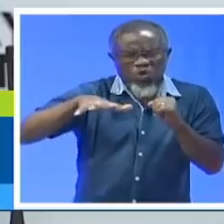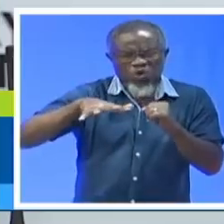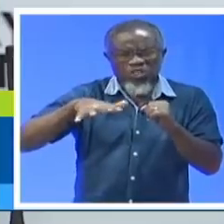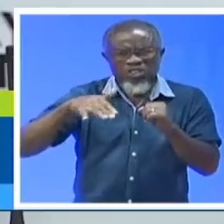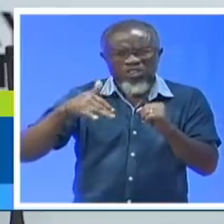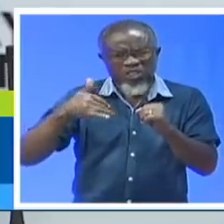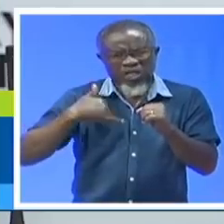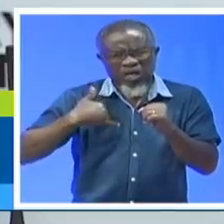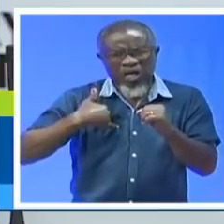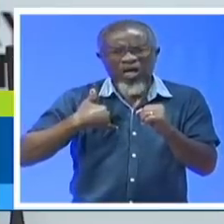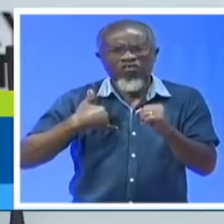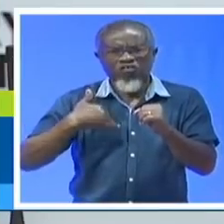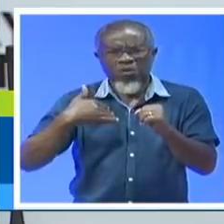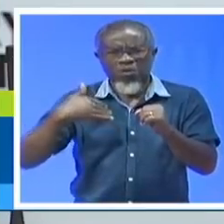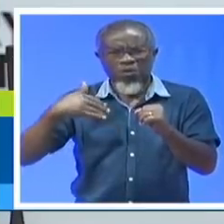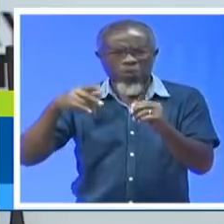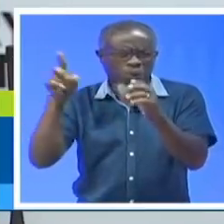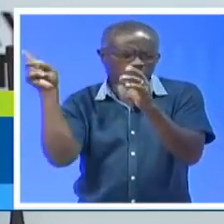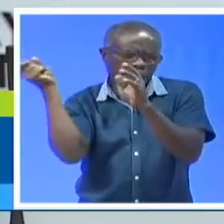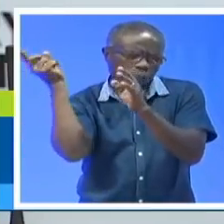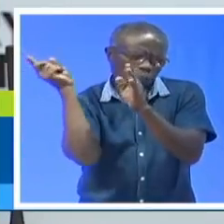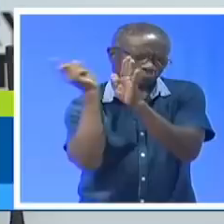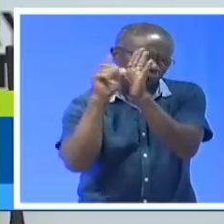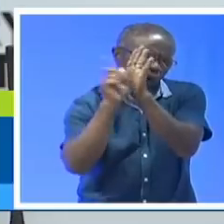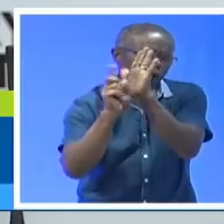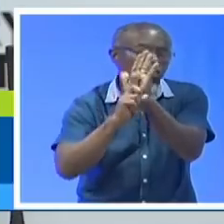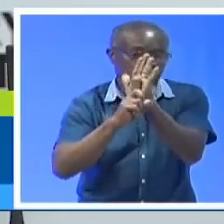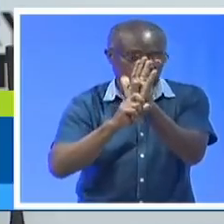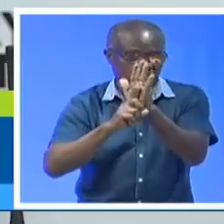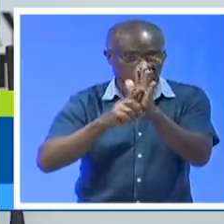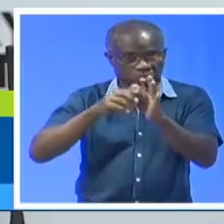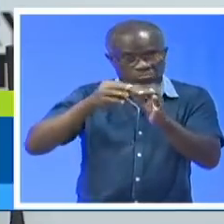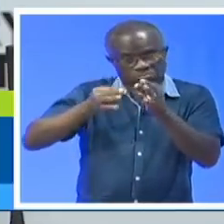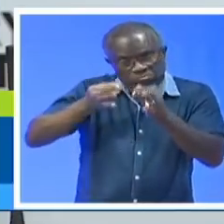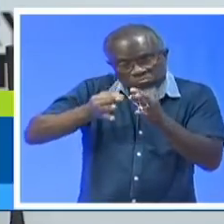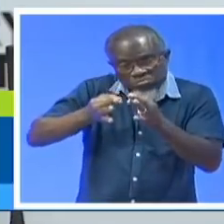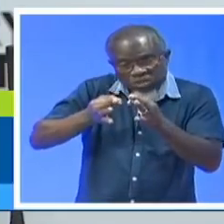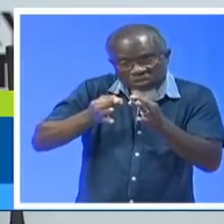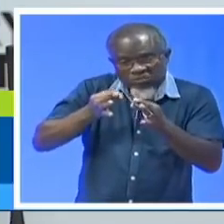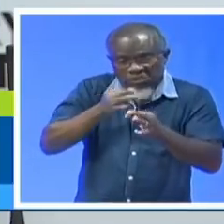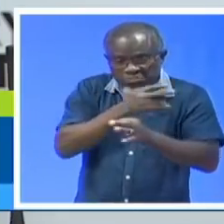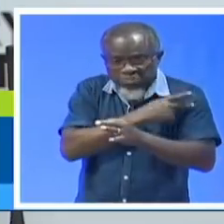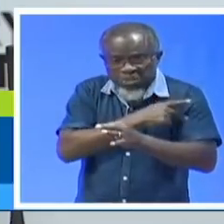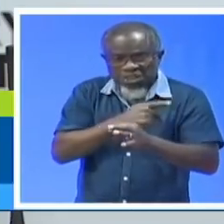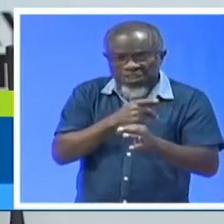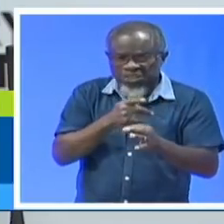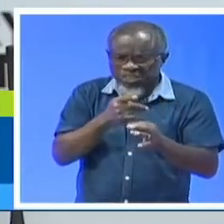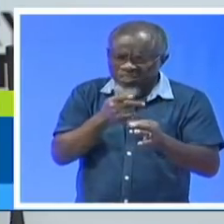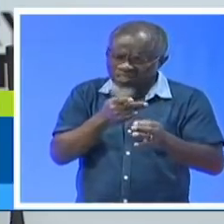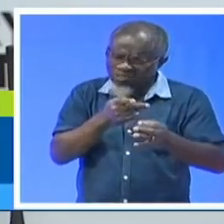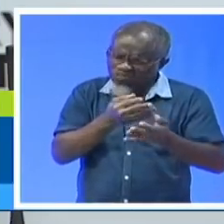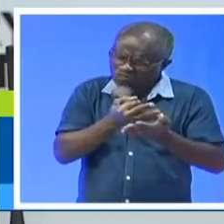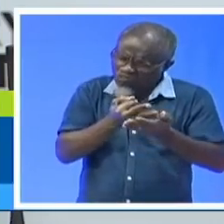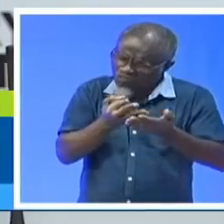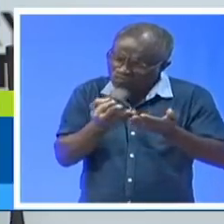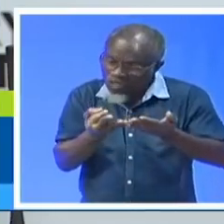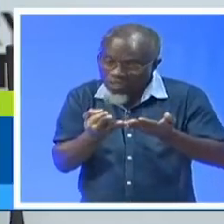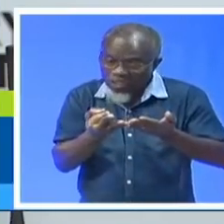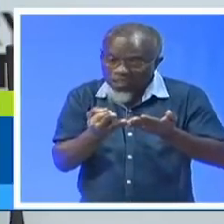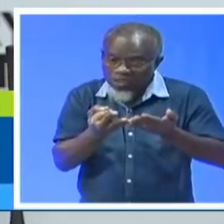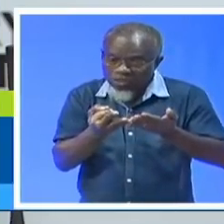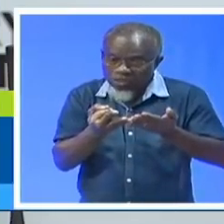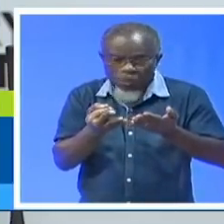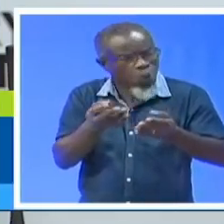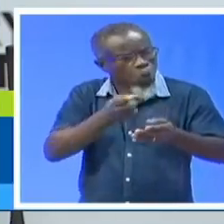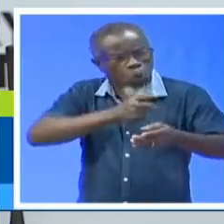the patient's SpO2 levels, pulse rate, cardiac rhythms, and one other parameter which I